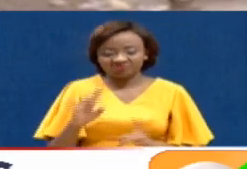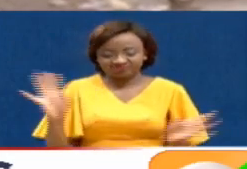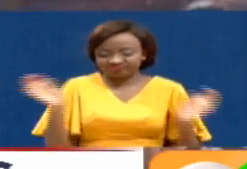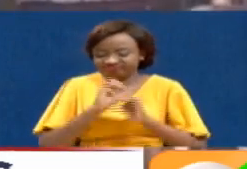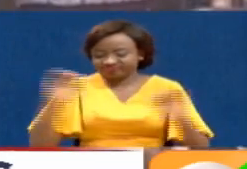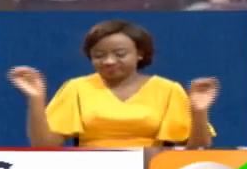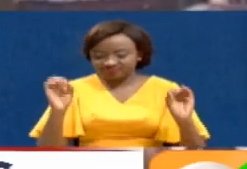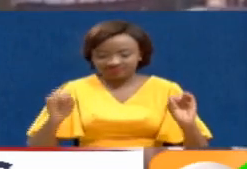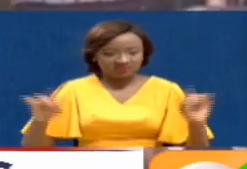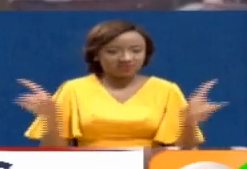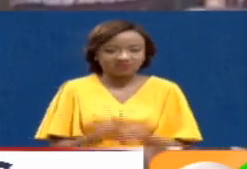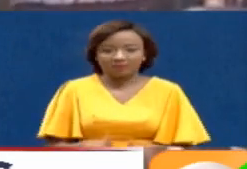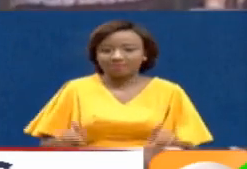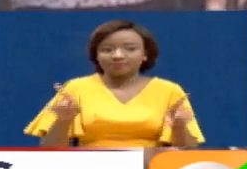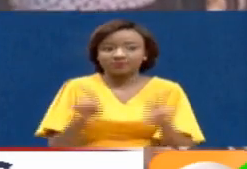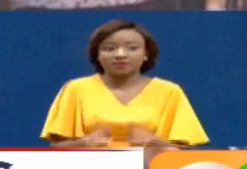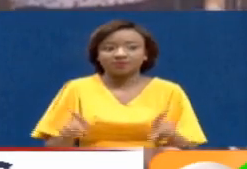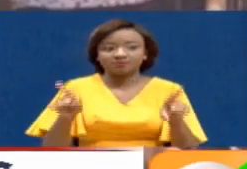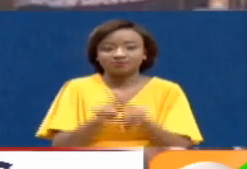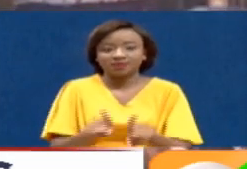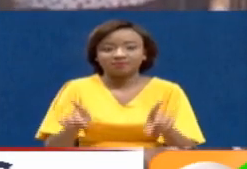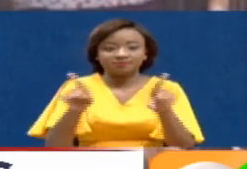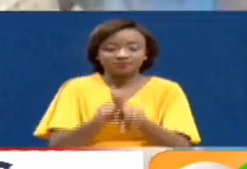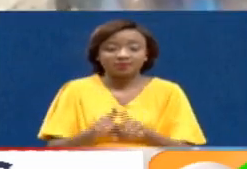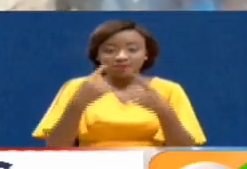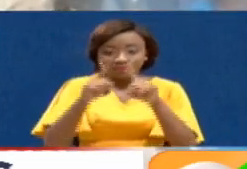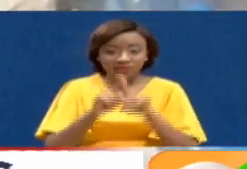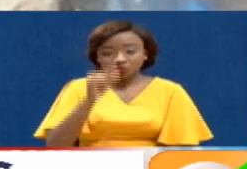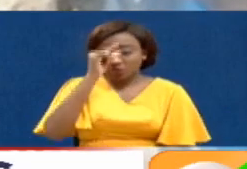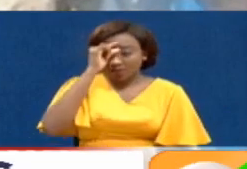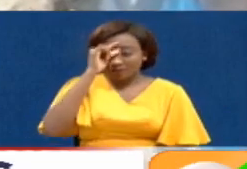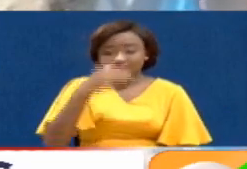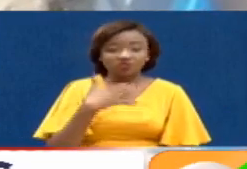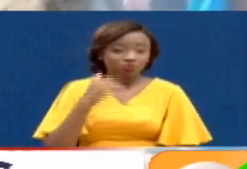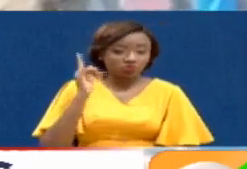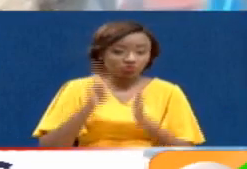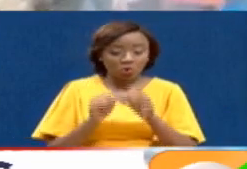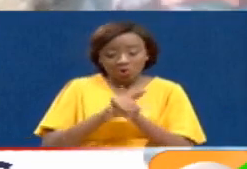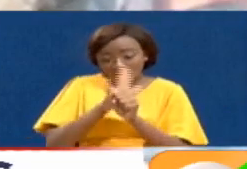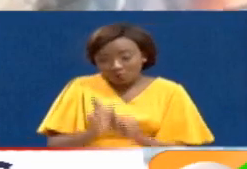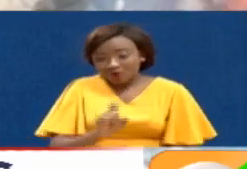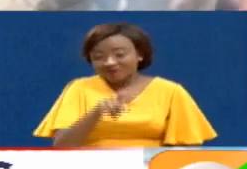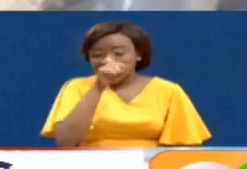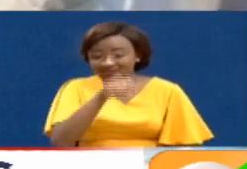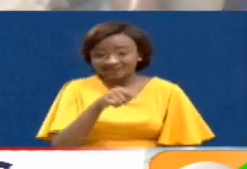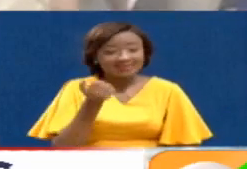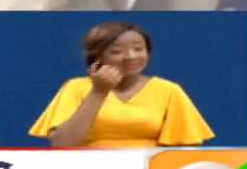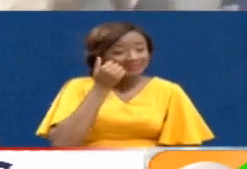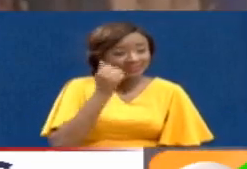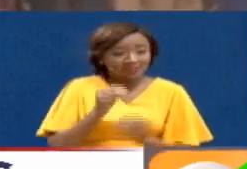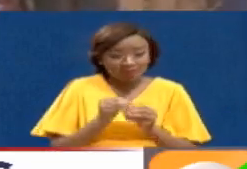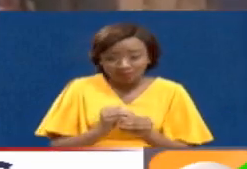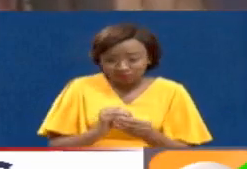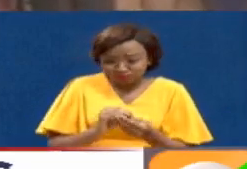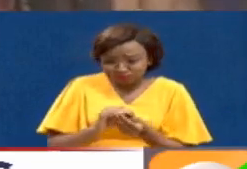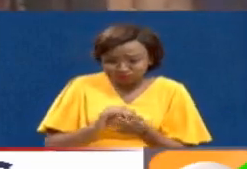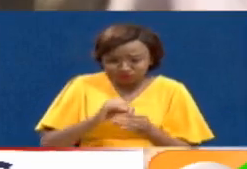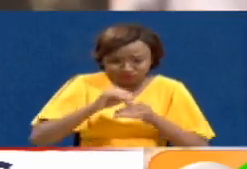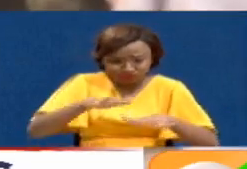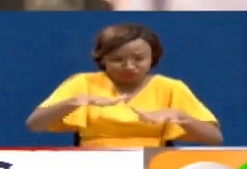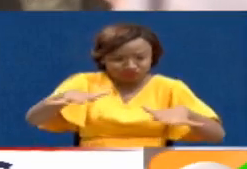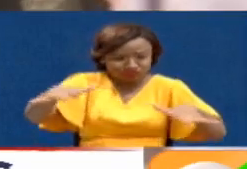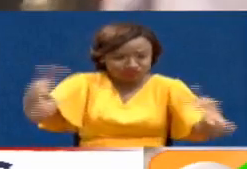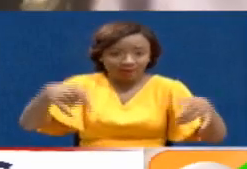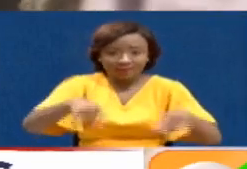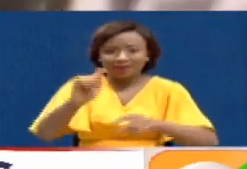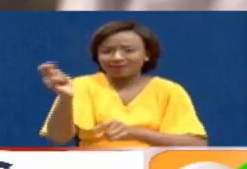live their lives, even as the government warns that COVID-19 and the illness it causes are spreading among communities